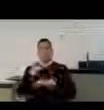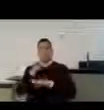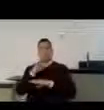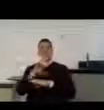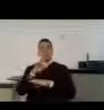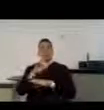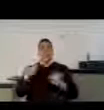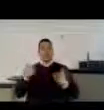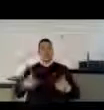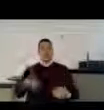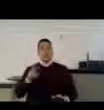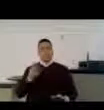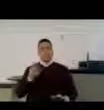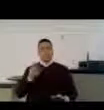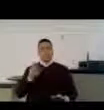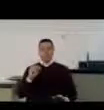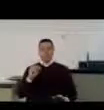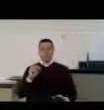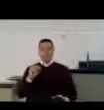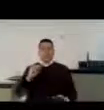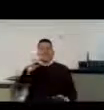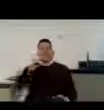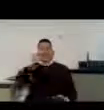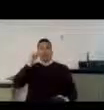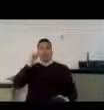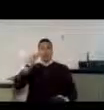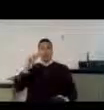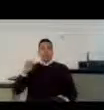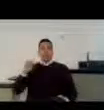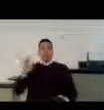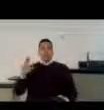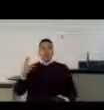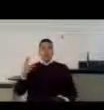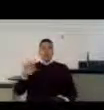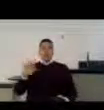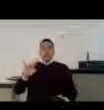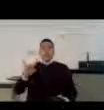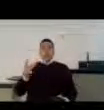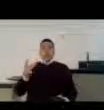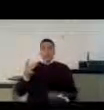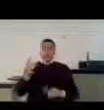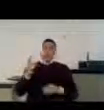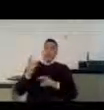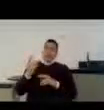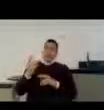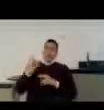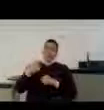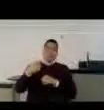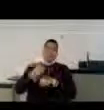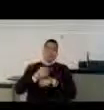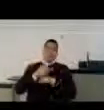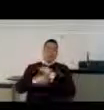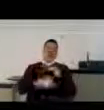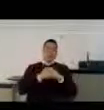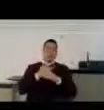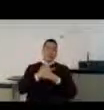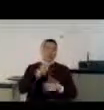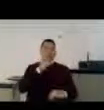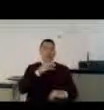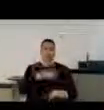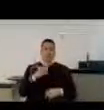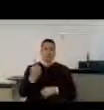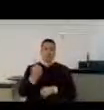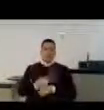Good afternoon. Yesterday, March 8th, was International Women's Day.